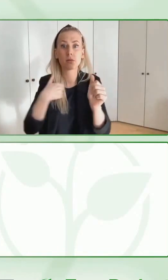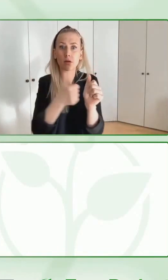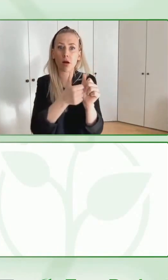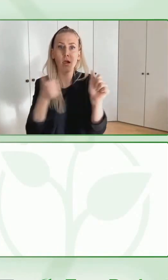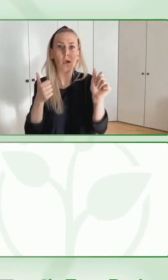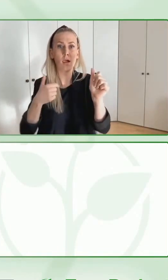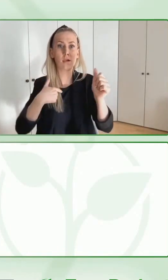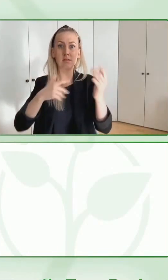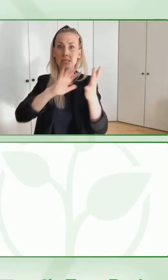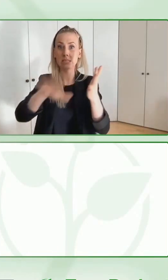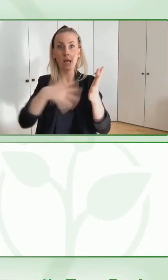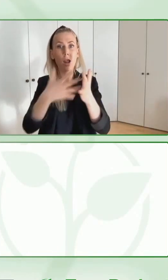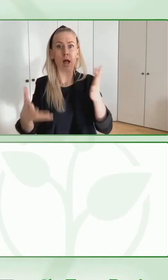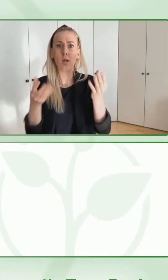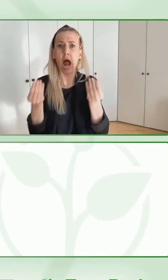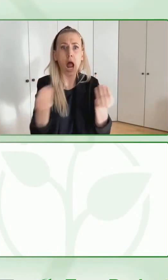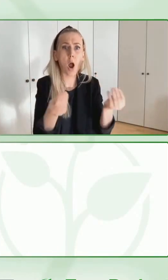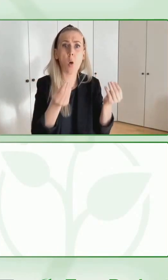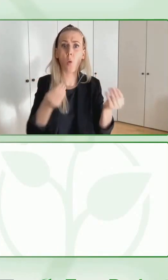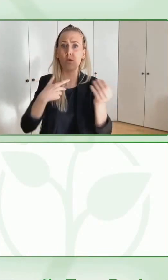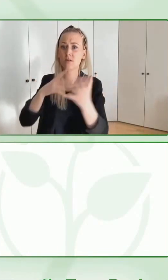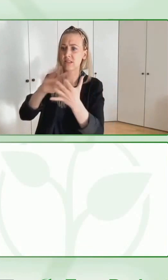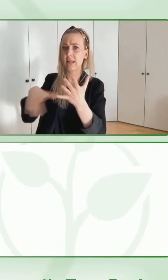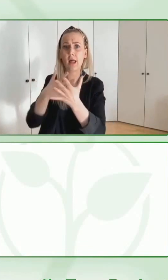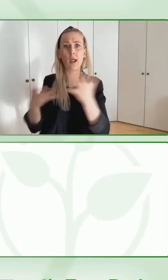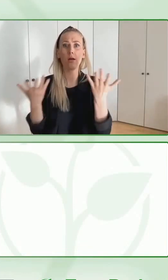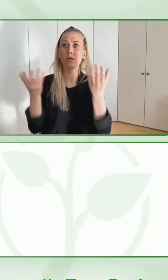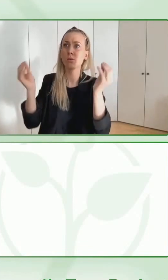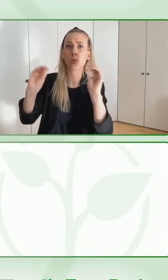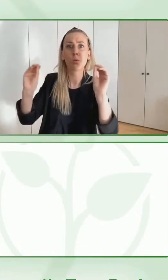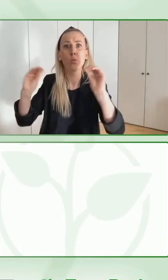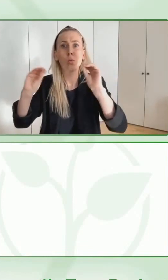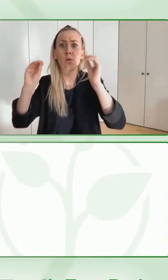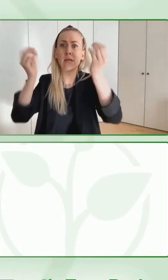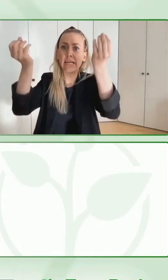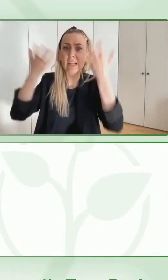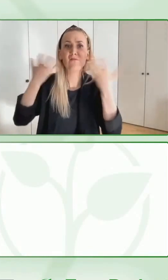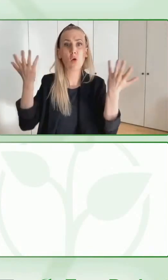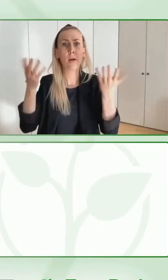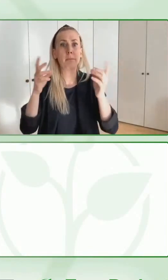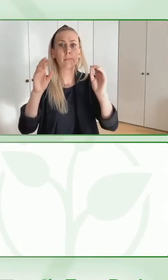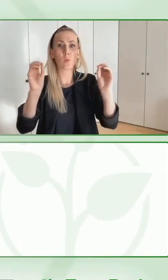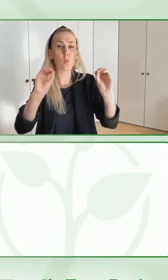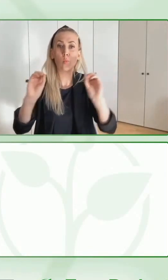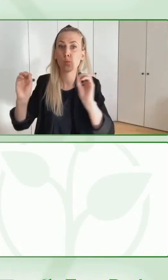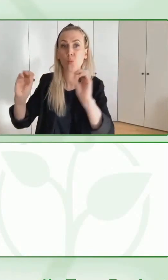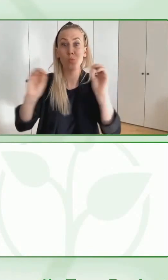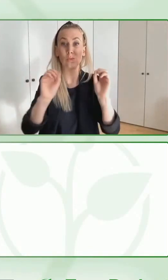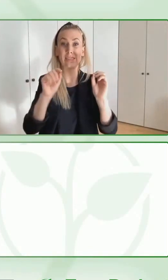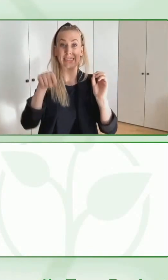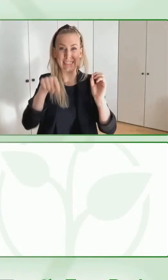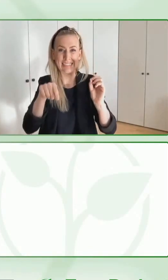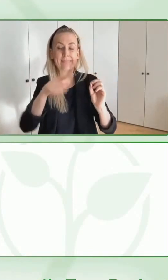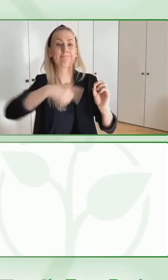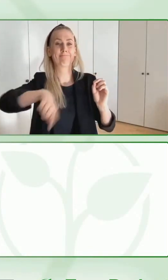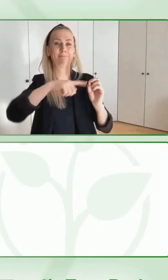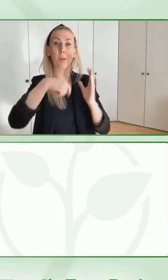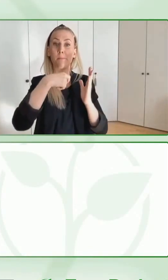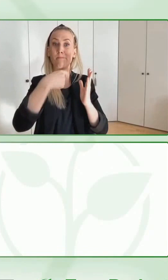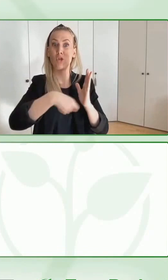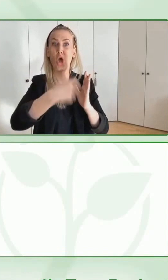sign language. It has been adapted for deaf young people. So with the teamwork that